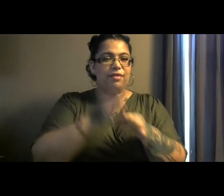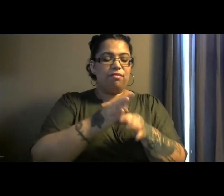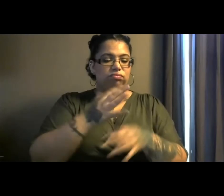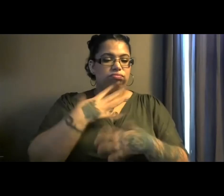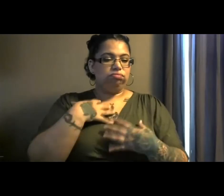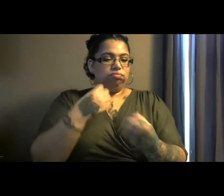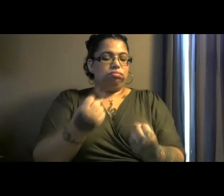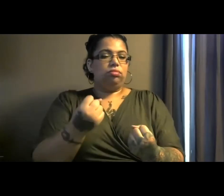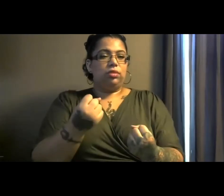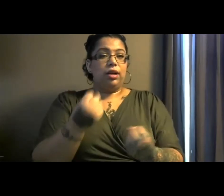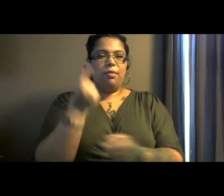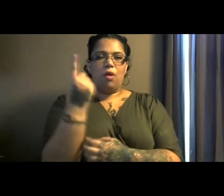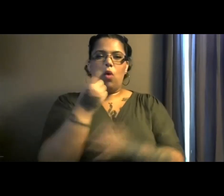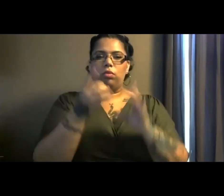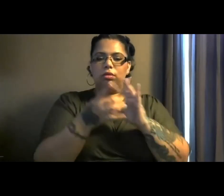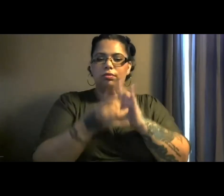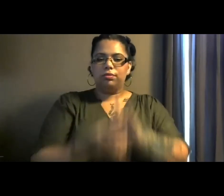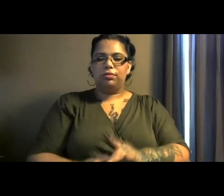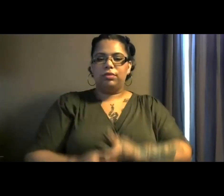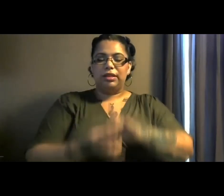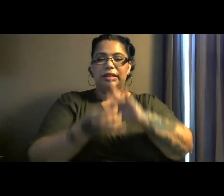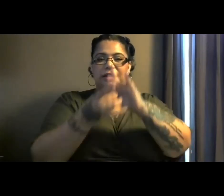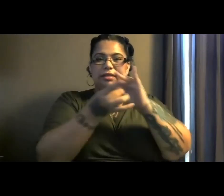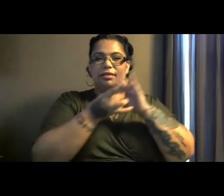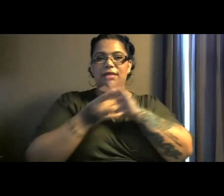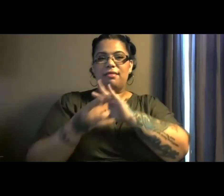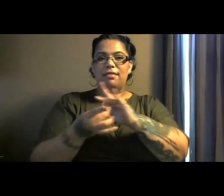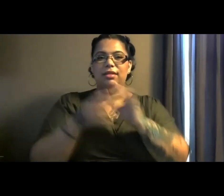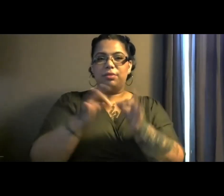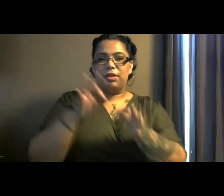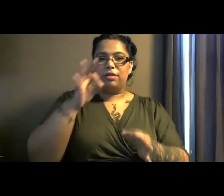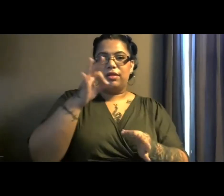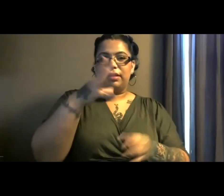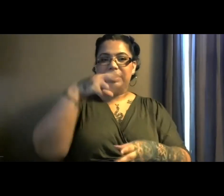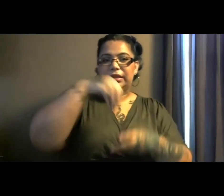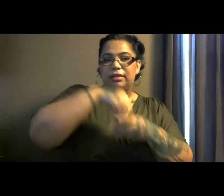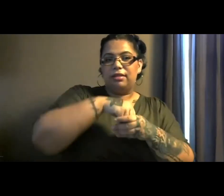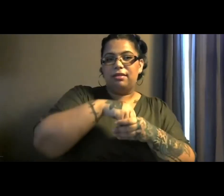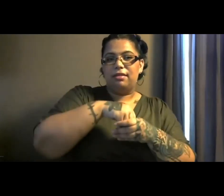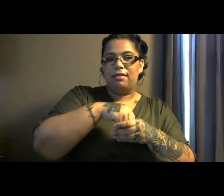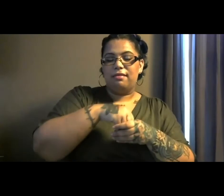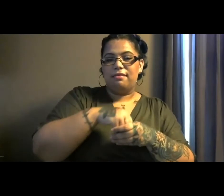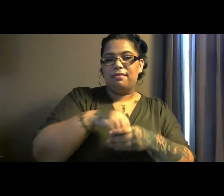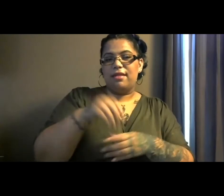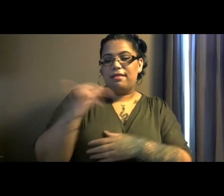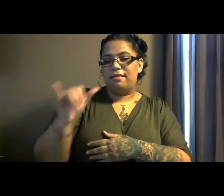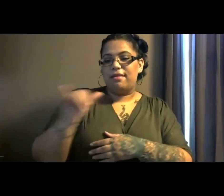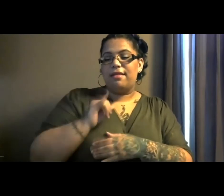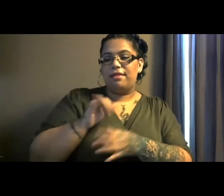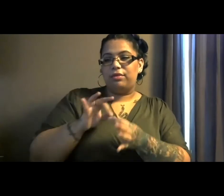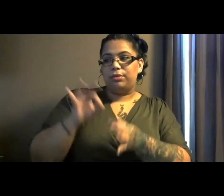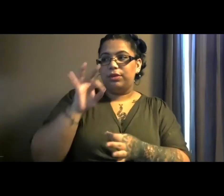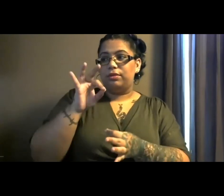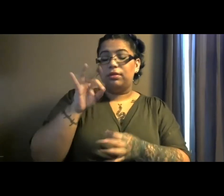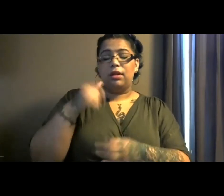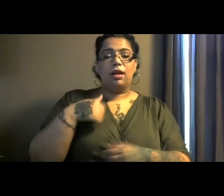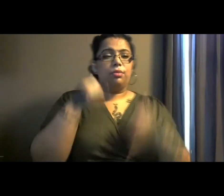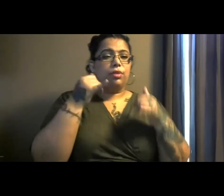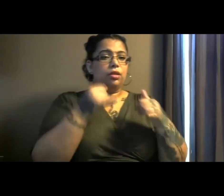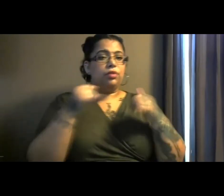with spirit, in it and of it. I am individualization of pure